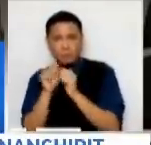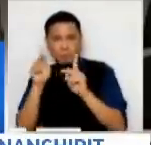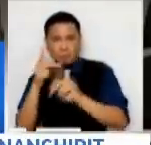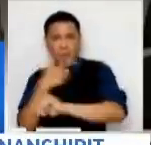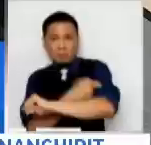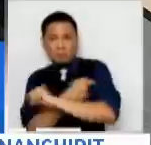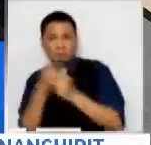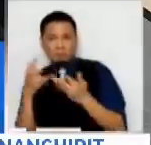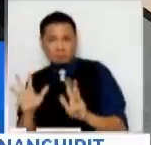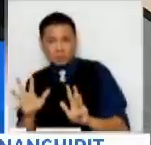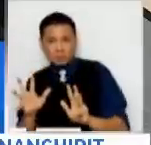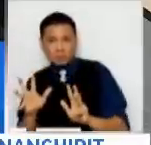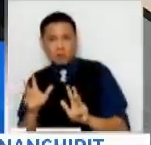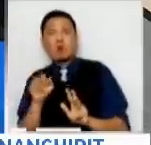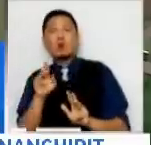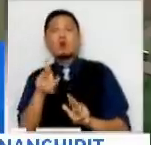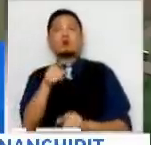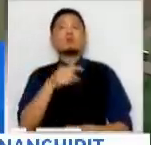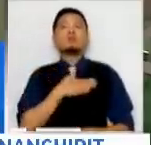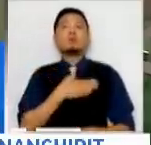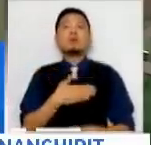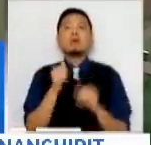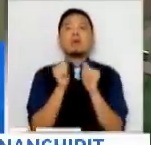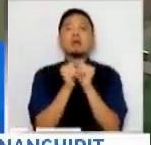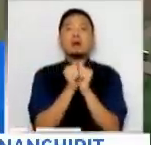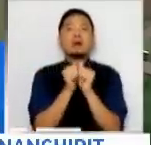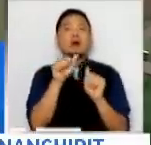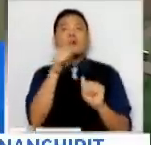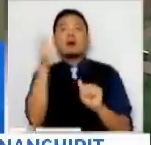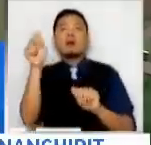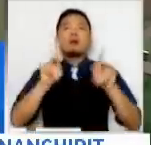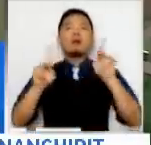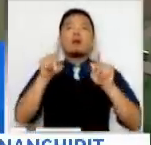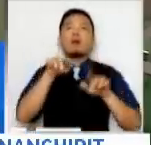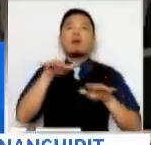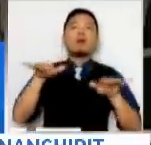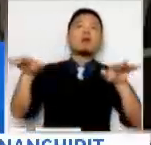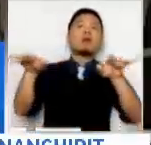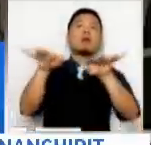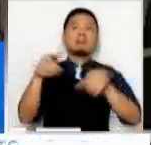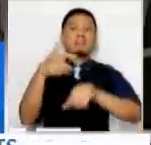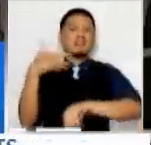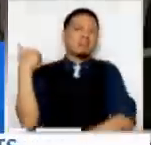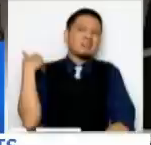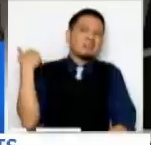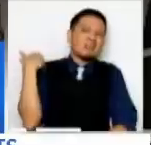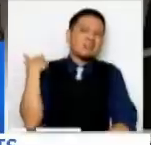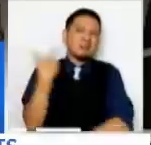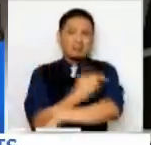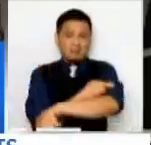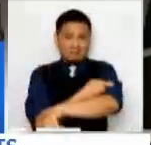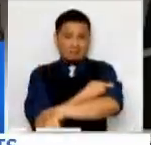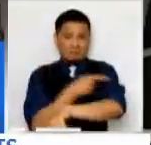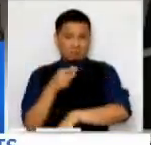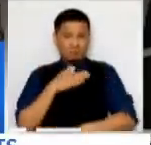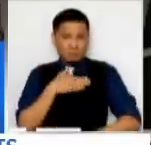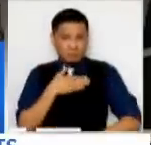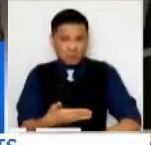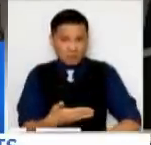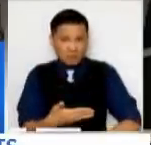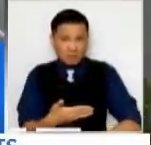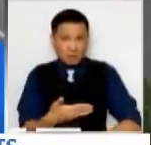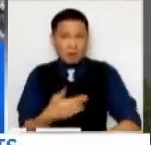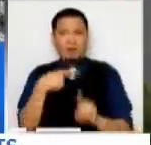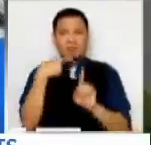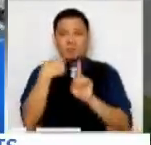willing that you eat together with those persons who are not vaccinated and might pose a danger